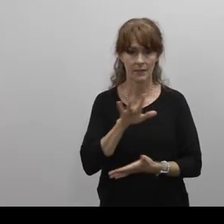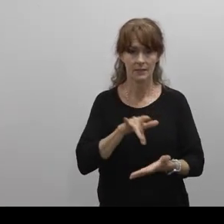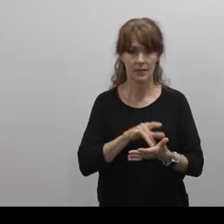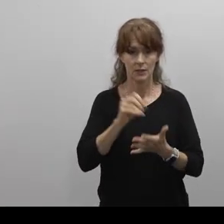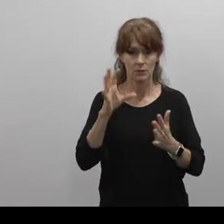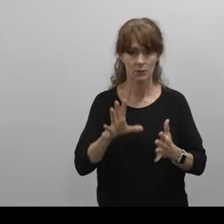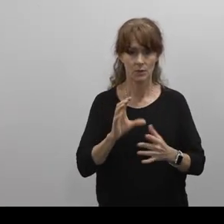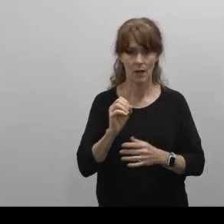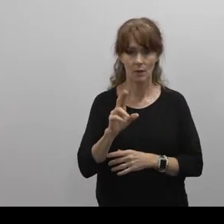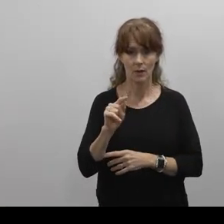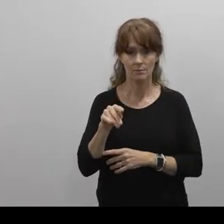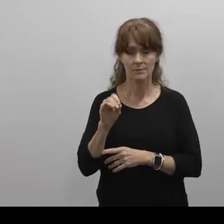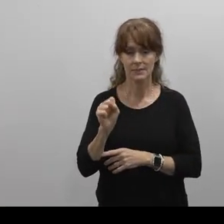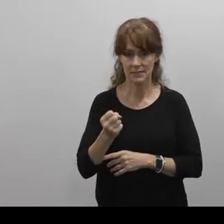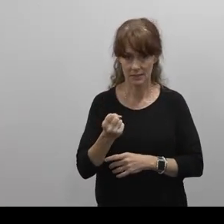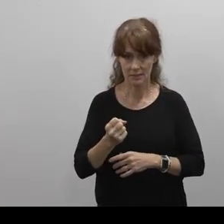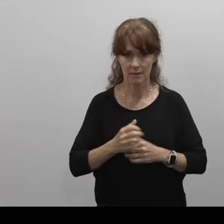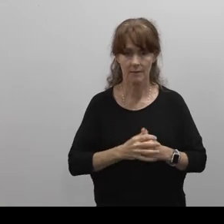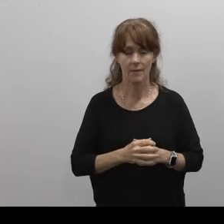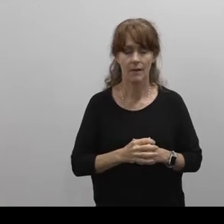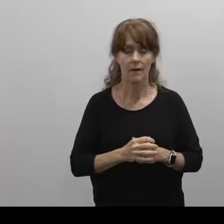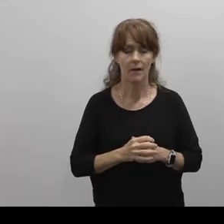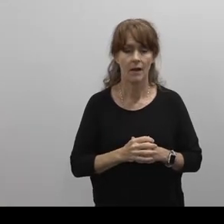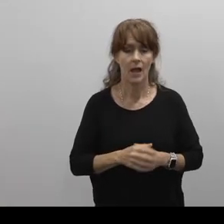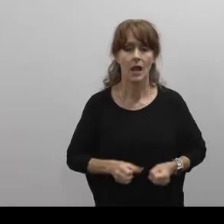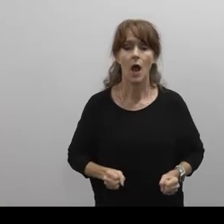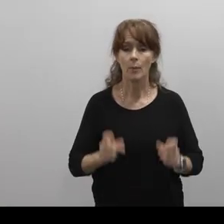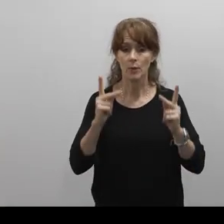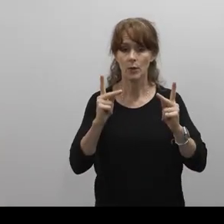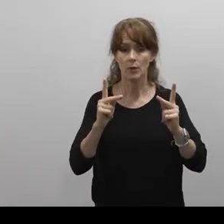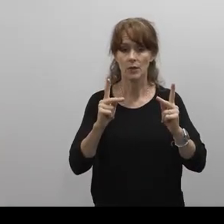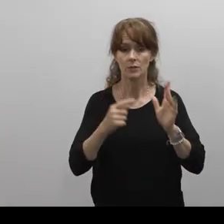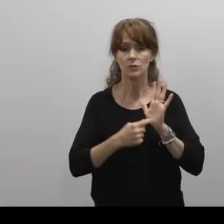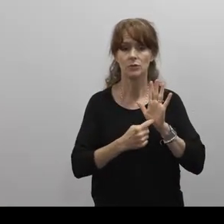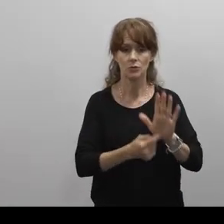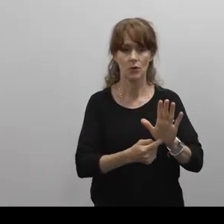outcomes, and then an opportunity to reflect and